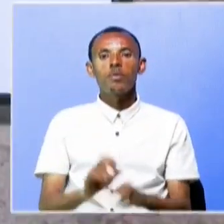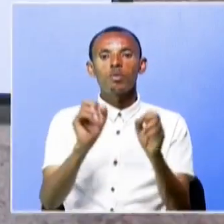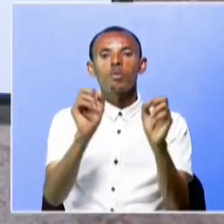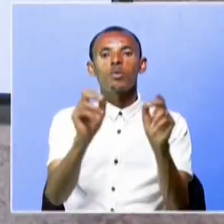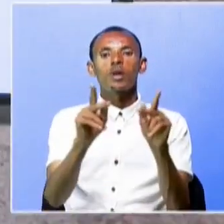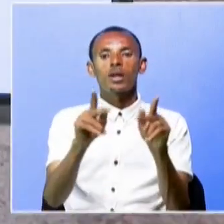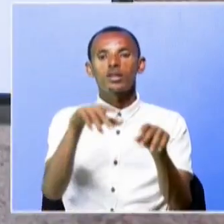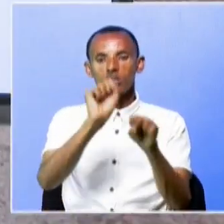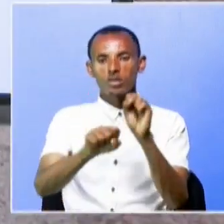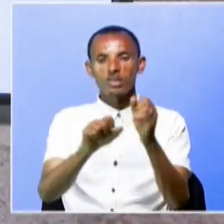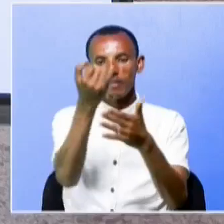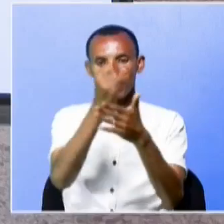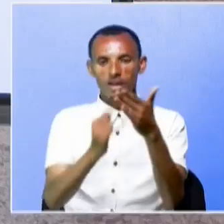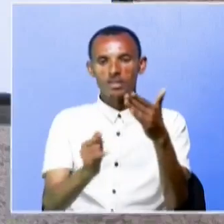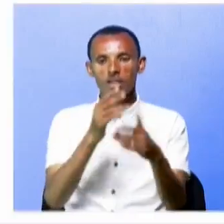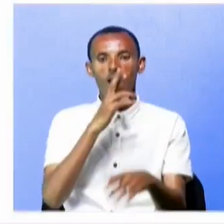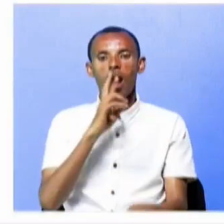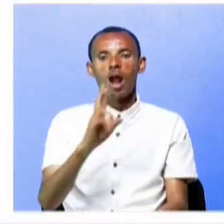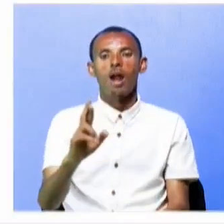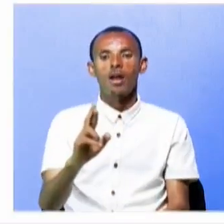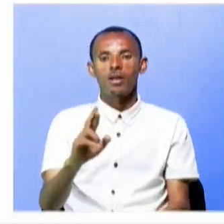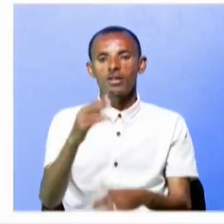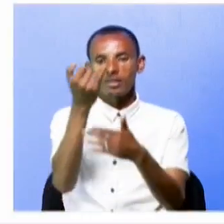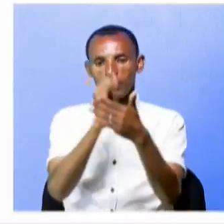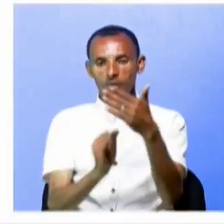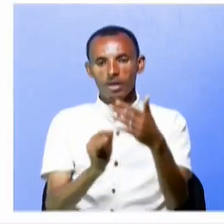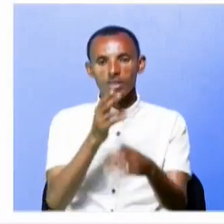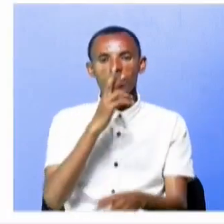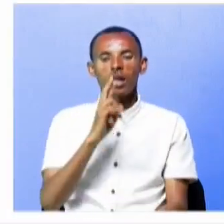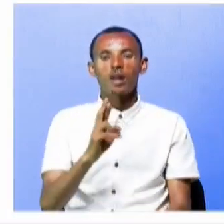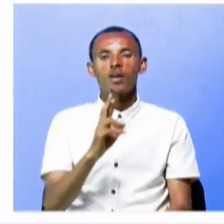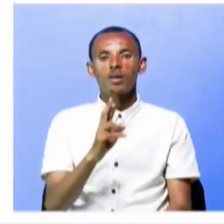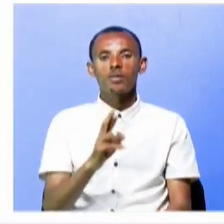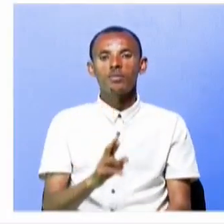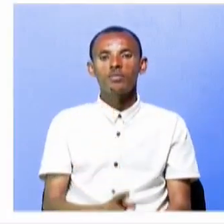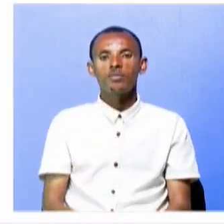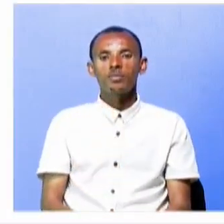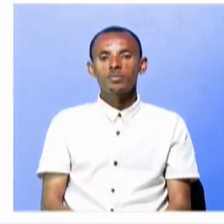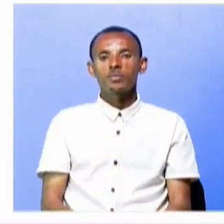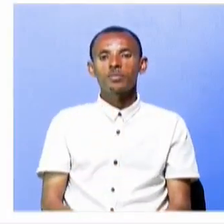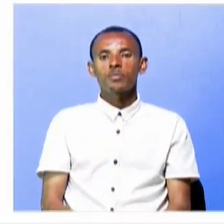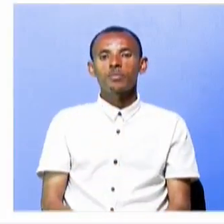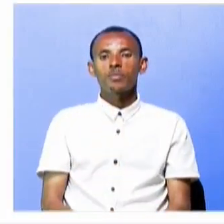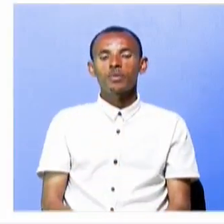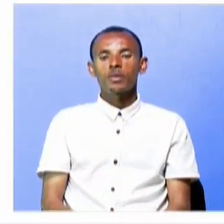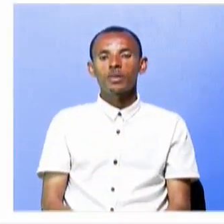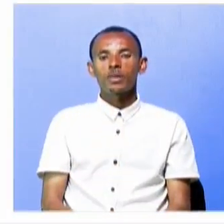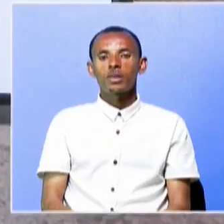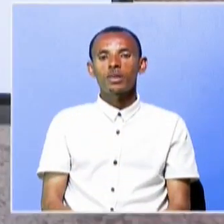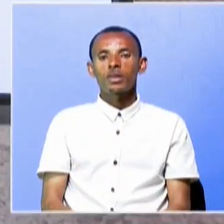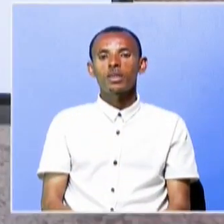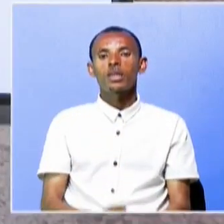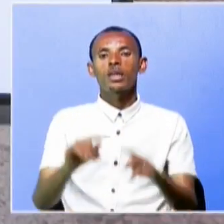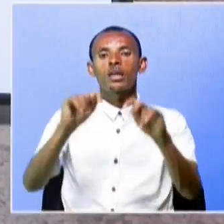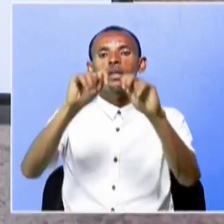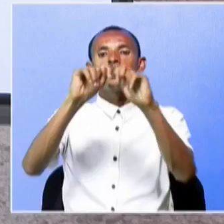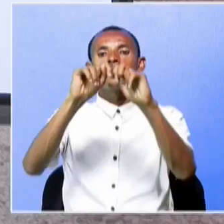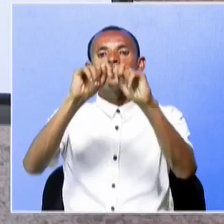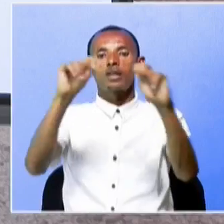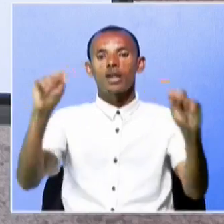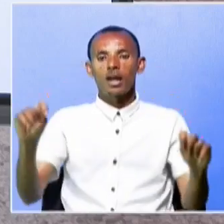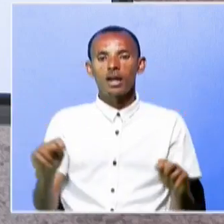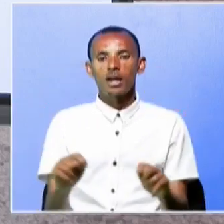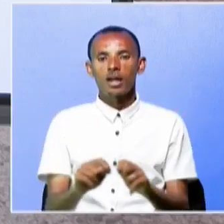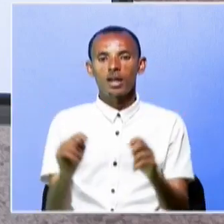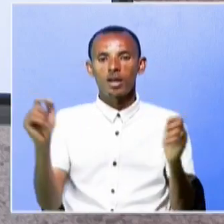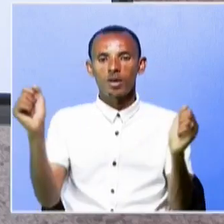Okay, so the figures are, one of the figure is, say, a triangle